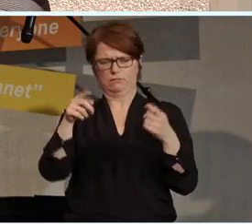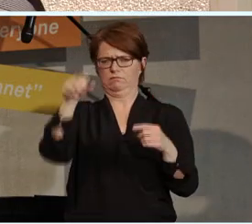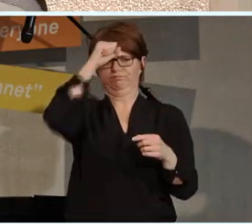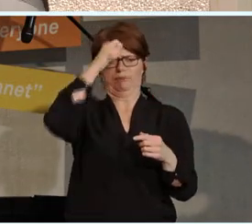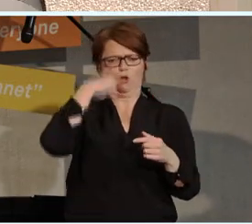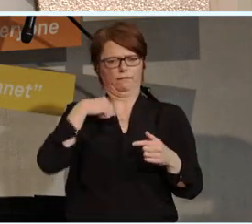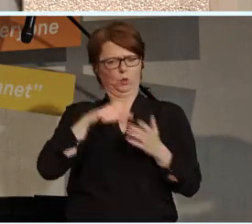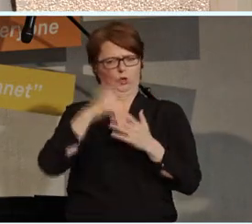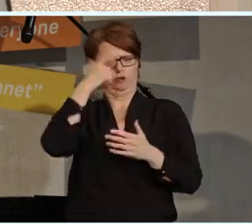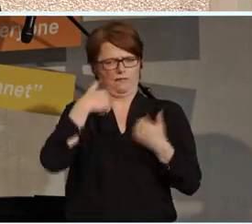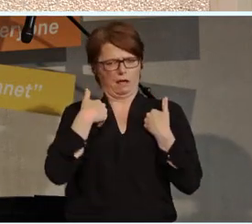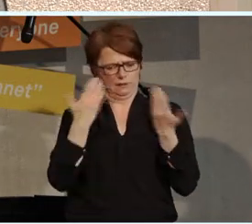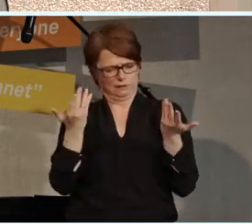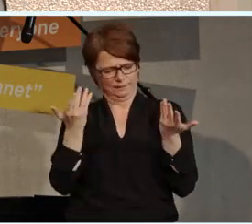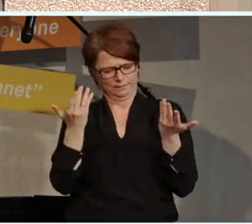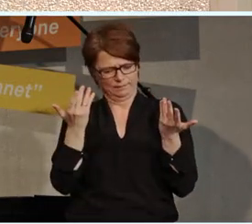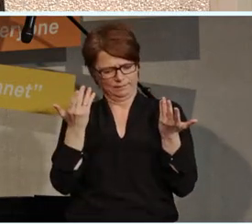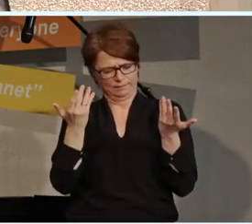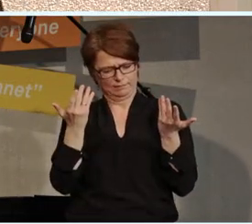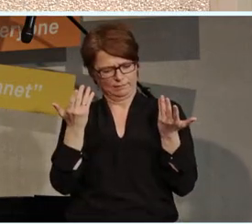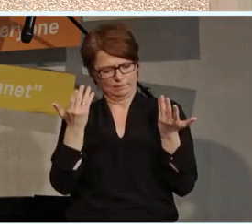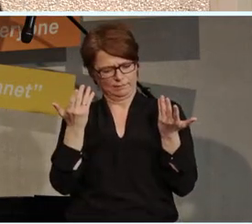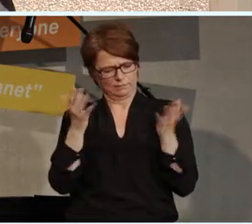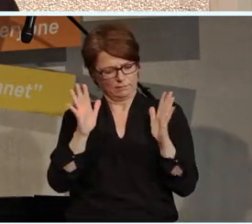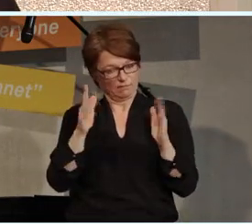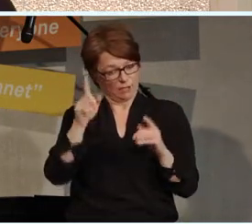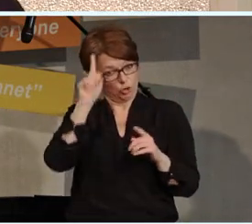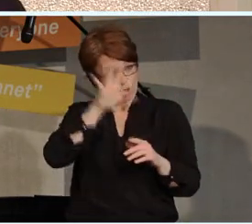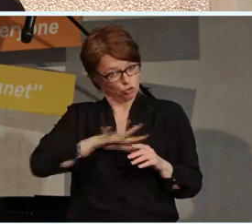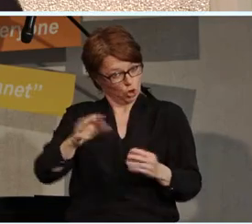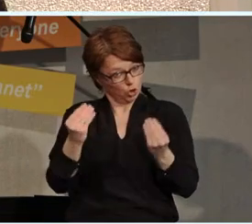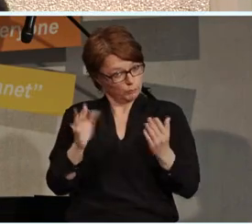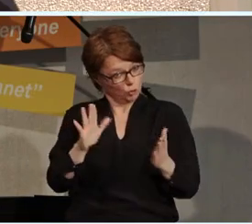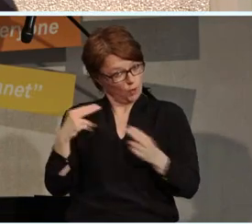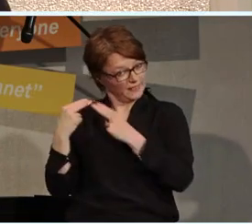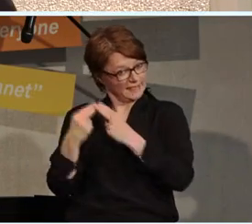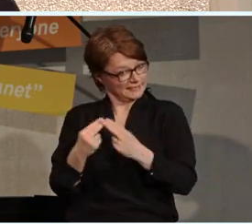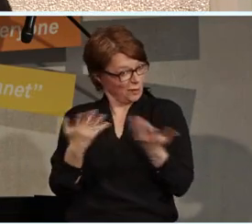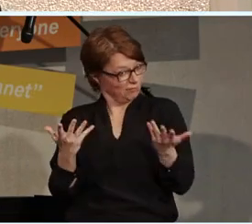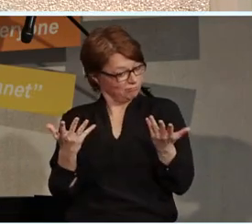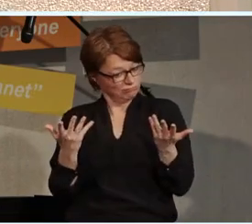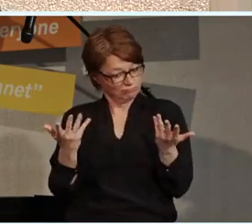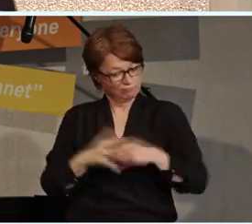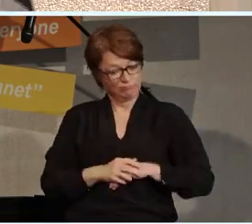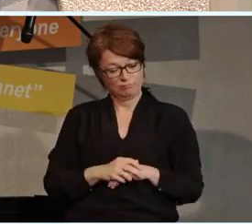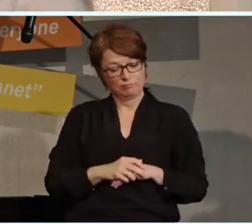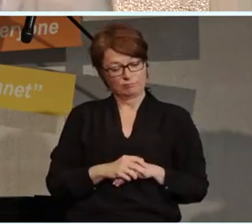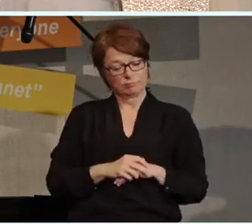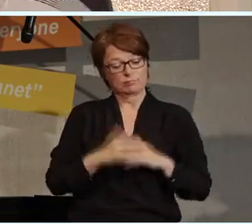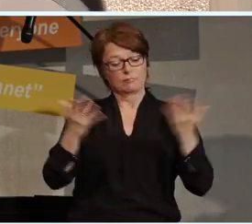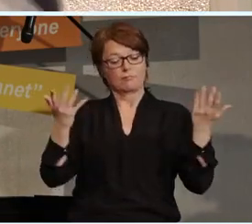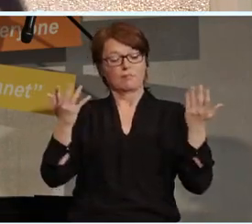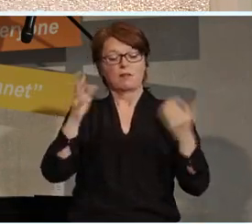How to impress at a job interview as being me? Hashtag black law student,